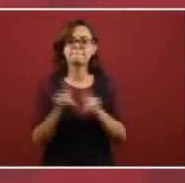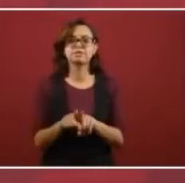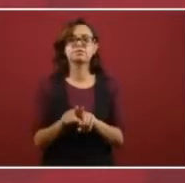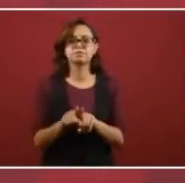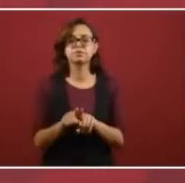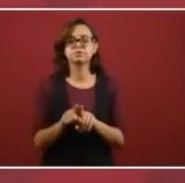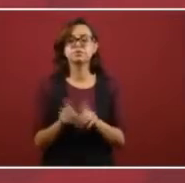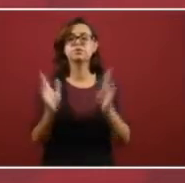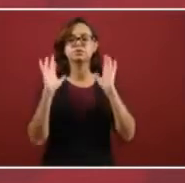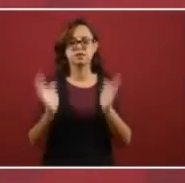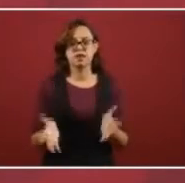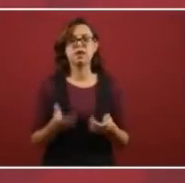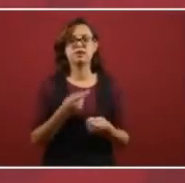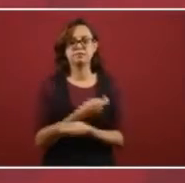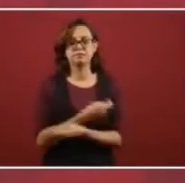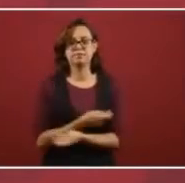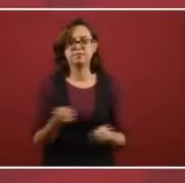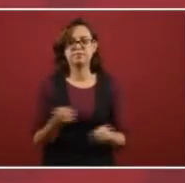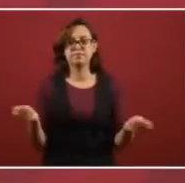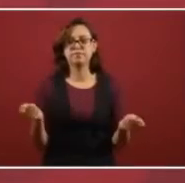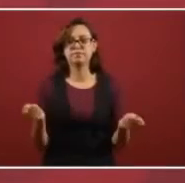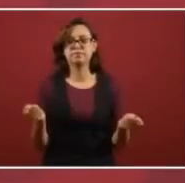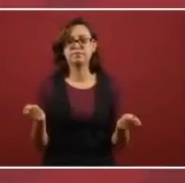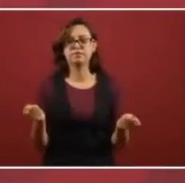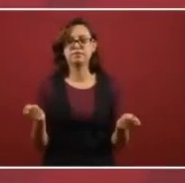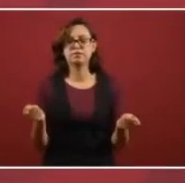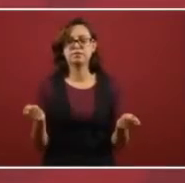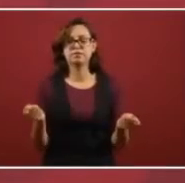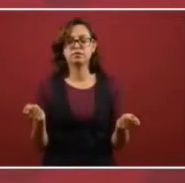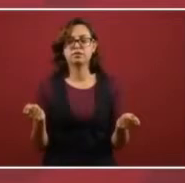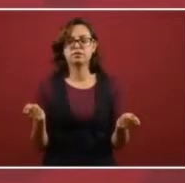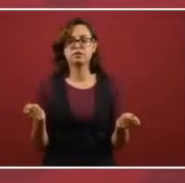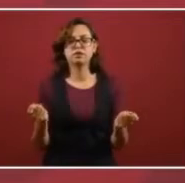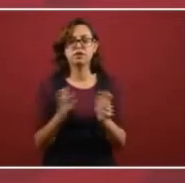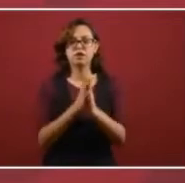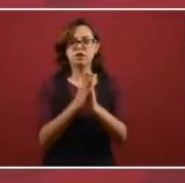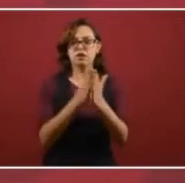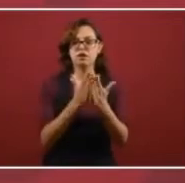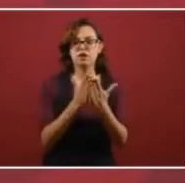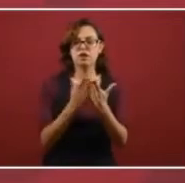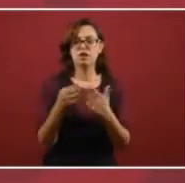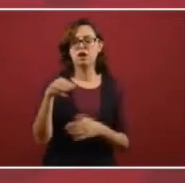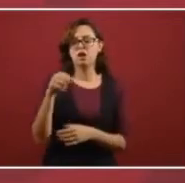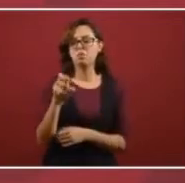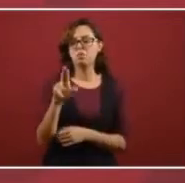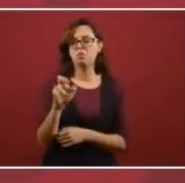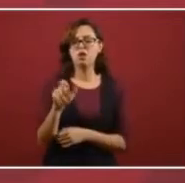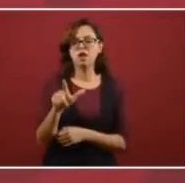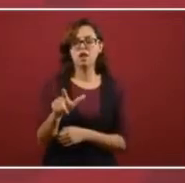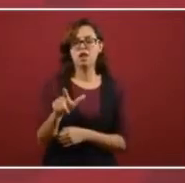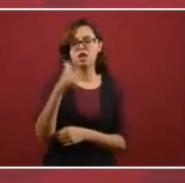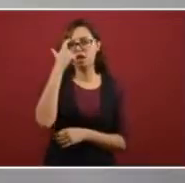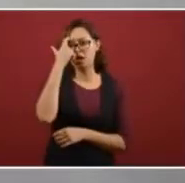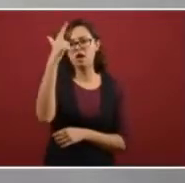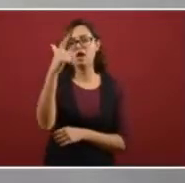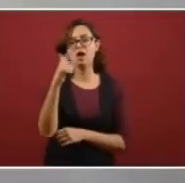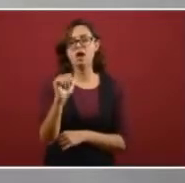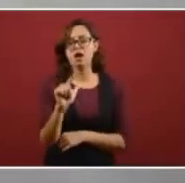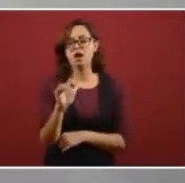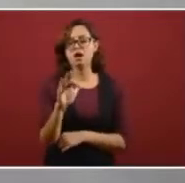And it's also being distributed, the letter